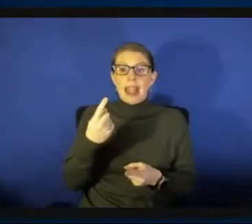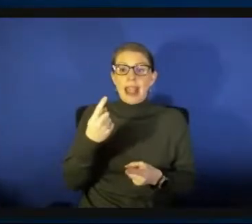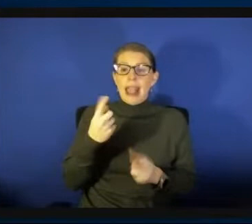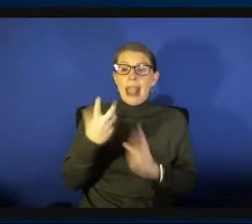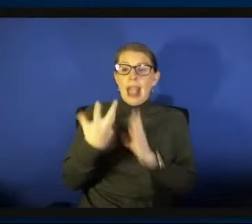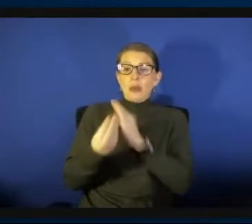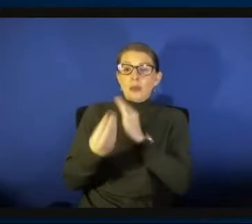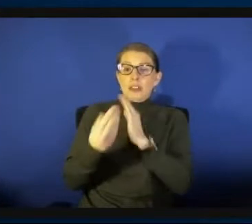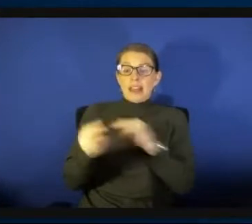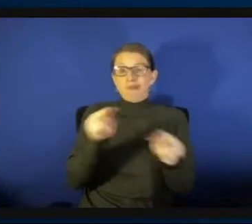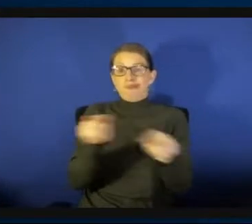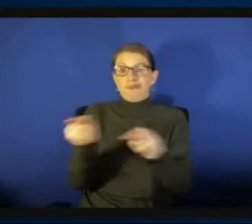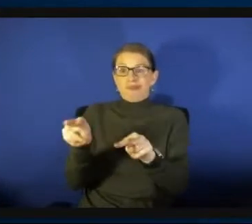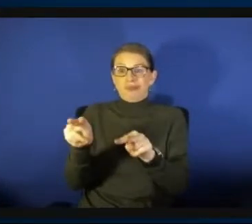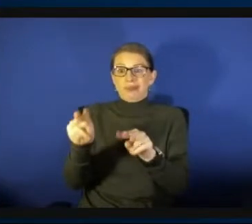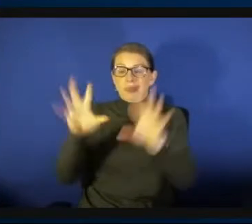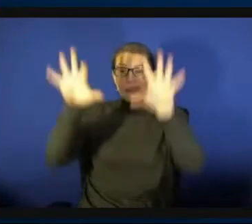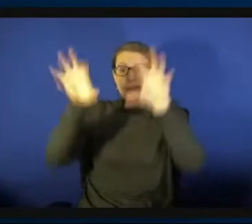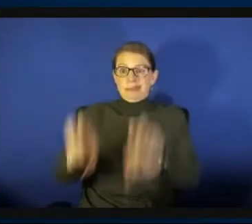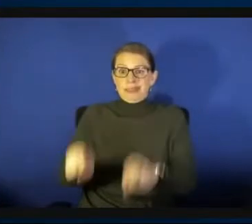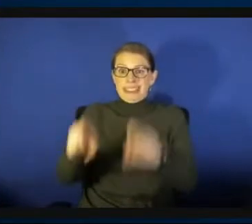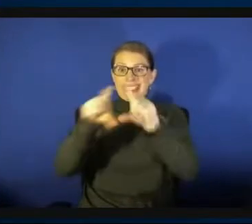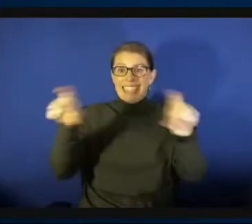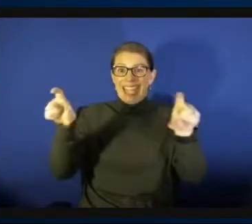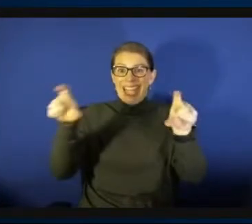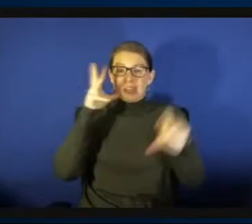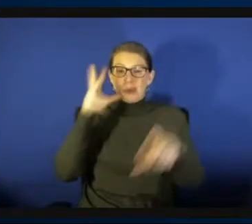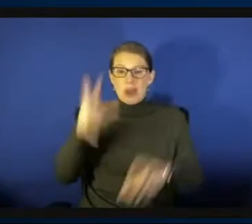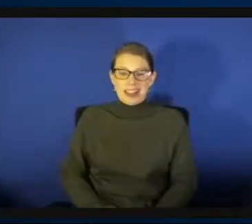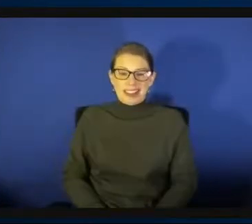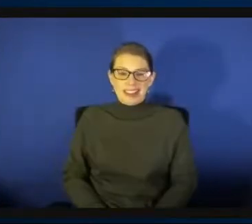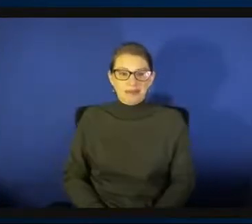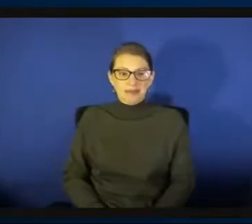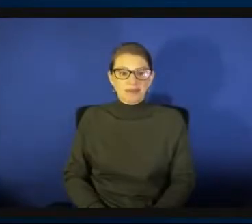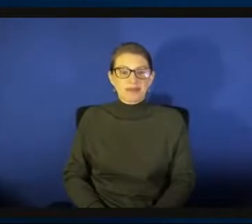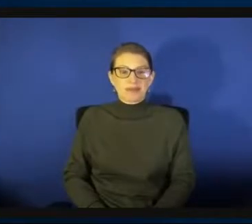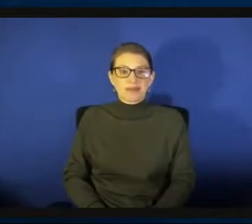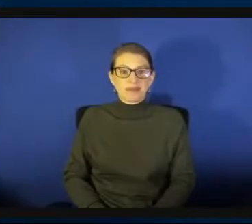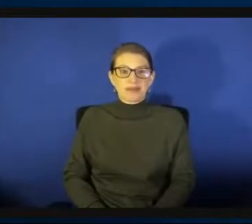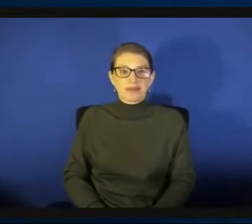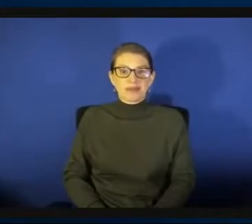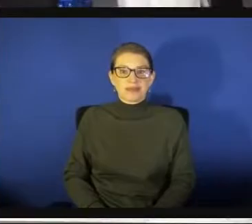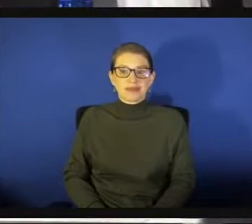unveil the sign. And I'm going to send it on over to you guys and let you do a countdown.